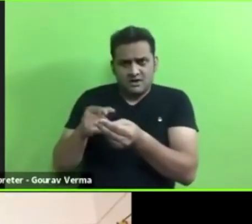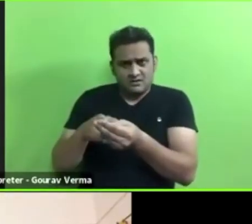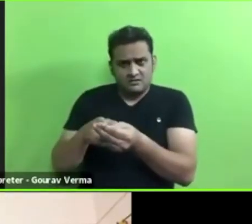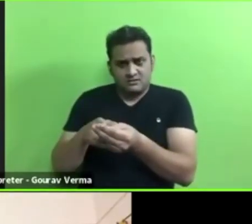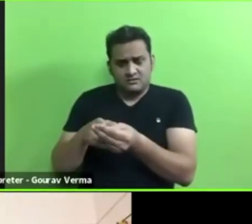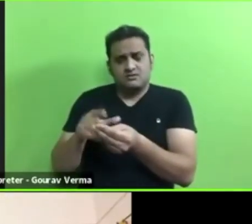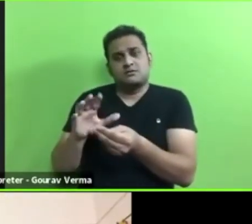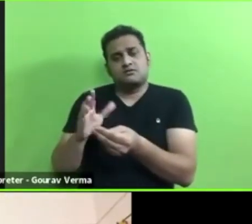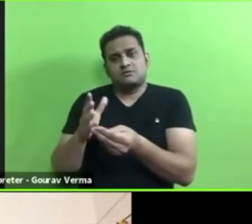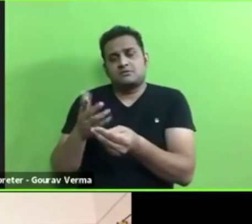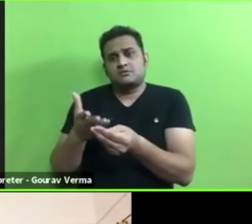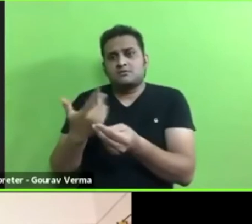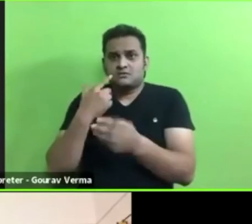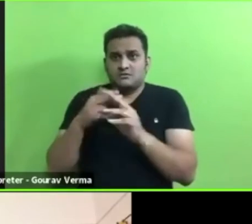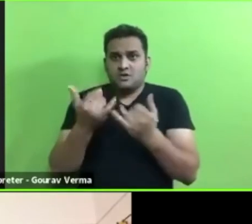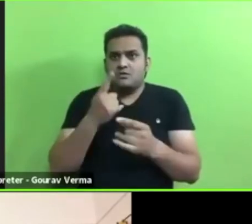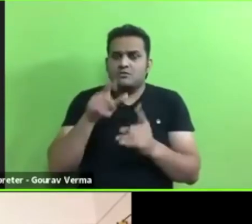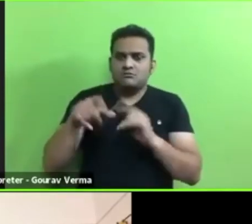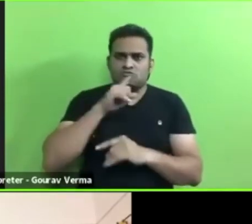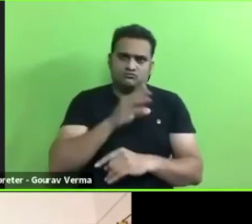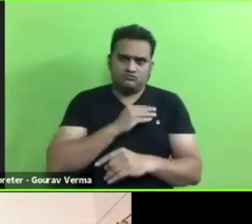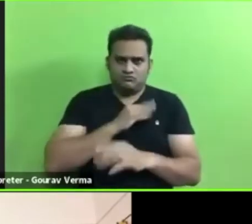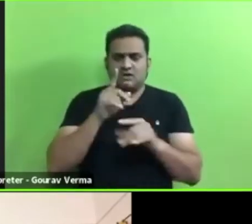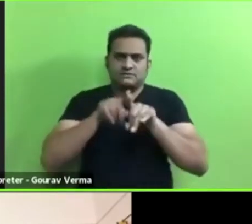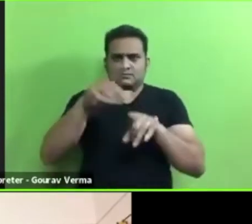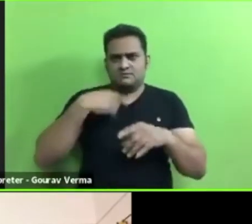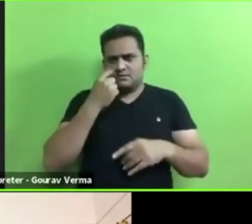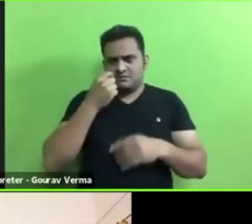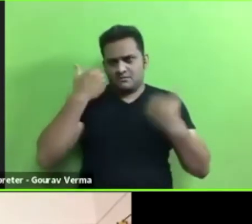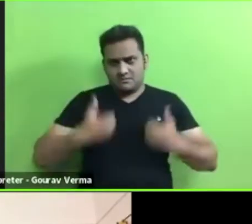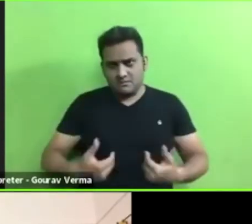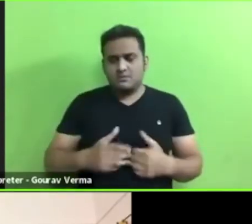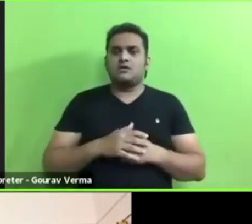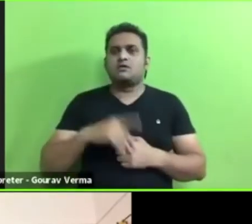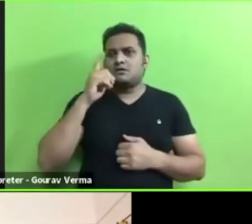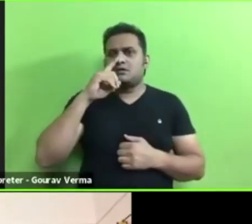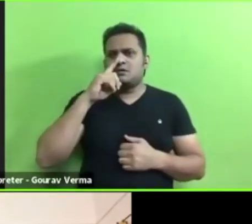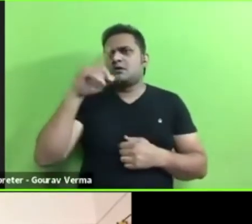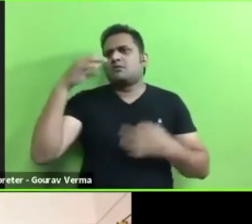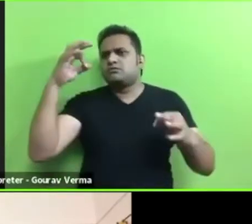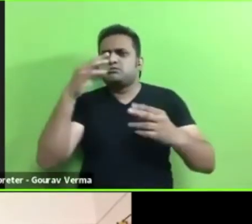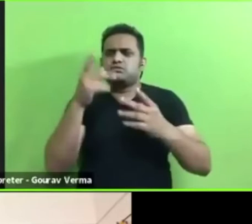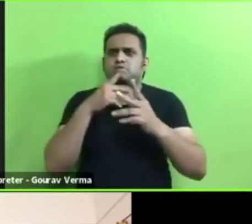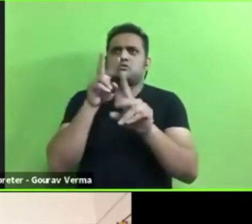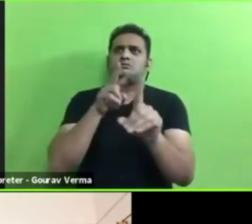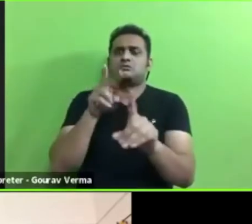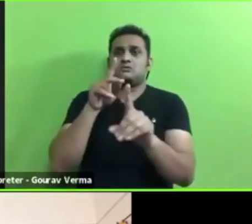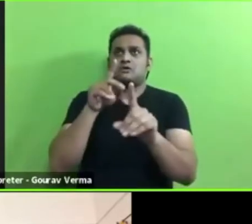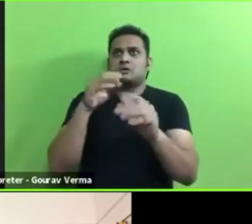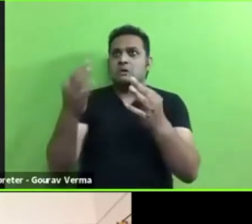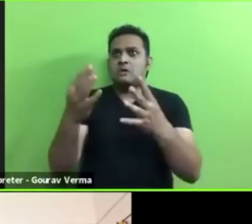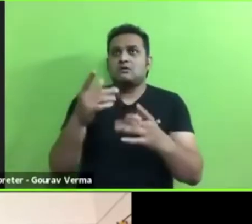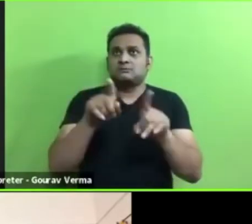the because we live in fears. If I am a male and a female high performer, and if I can't perform in that fashion